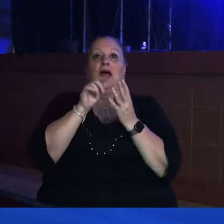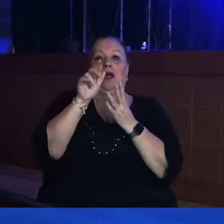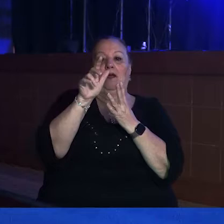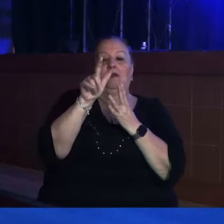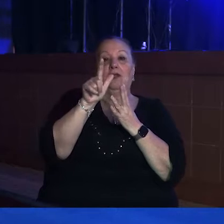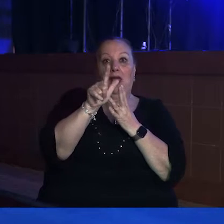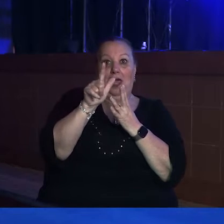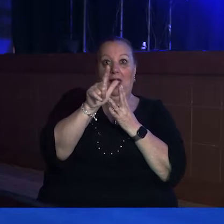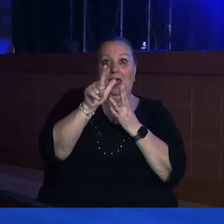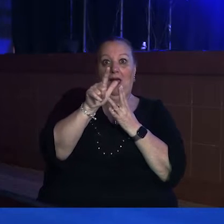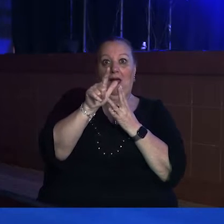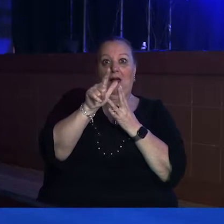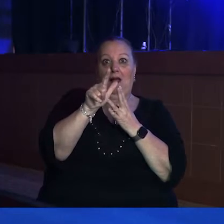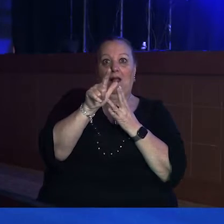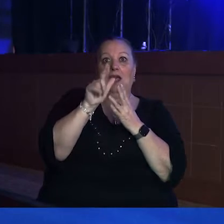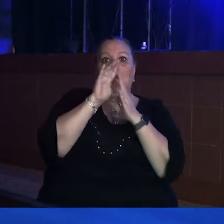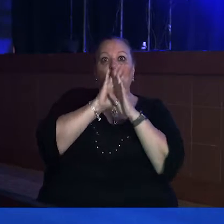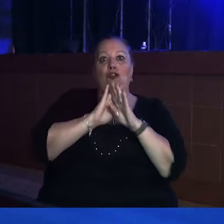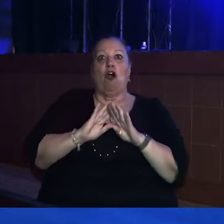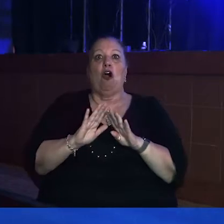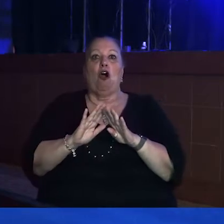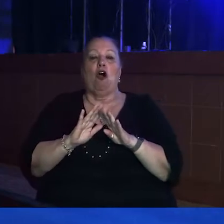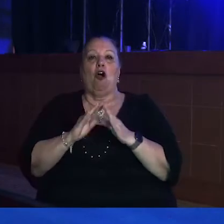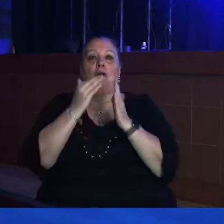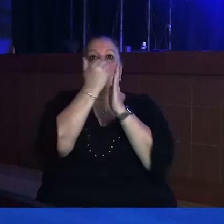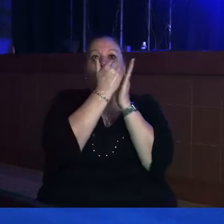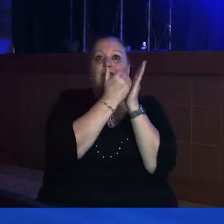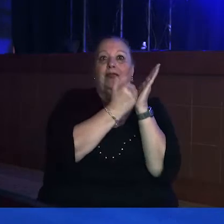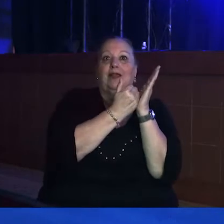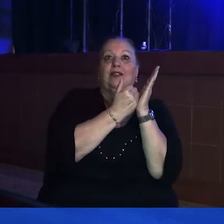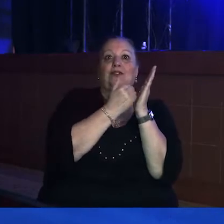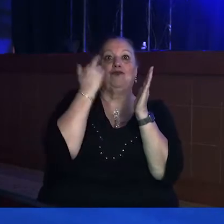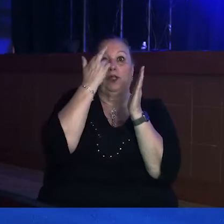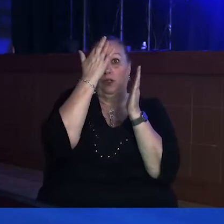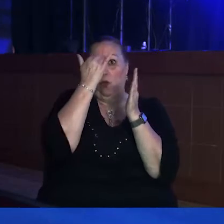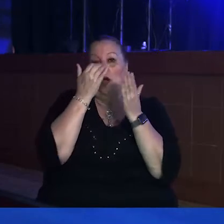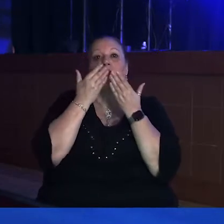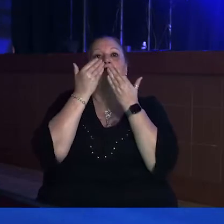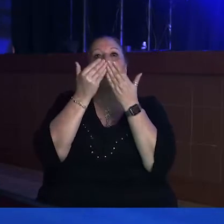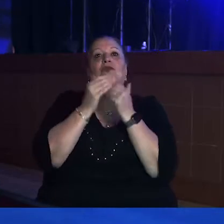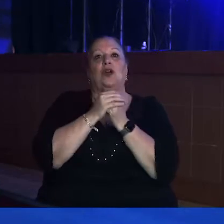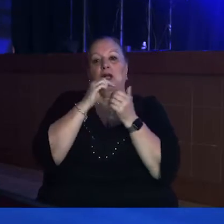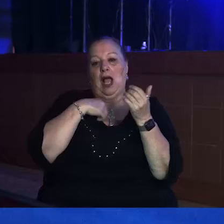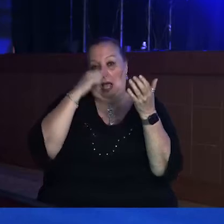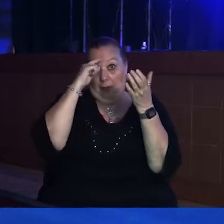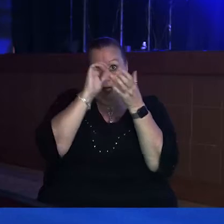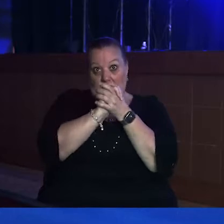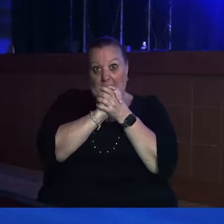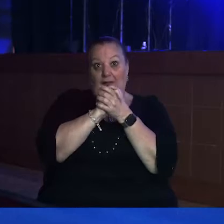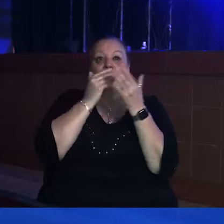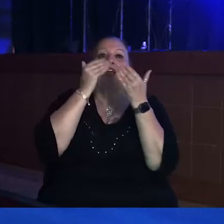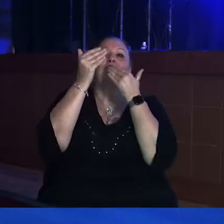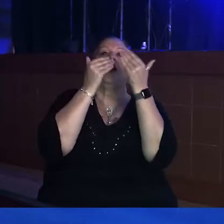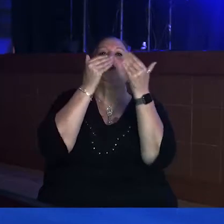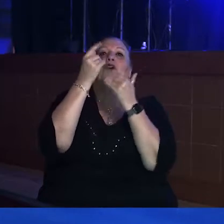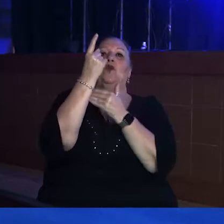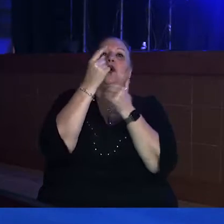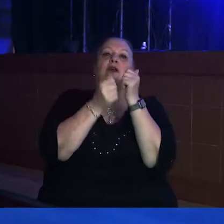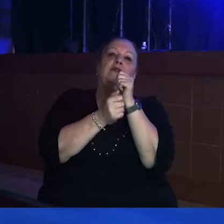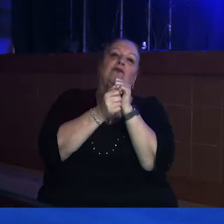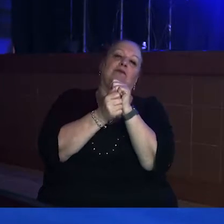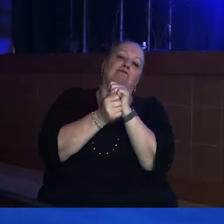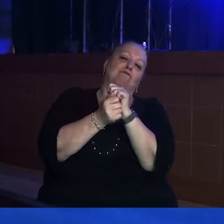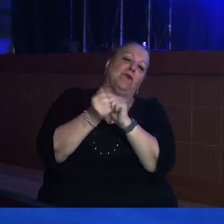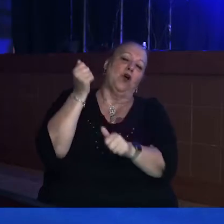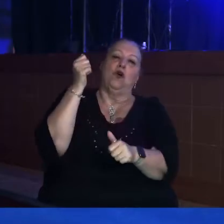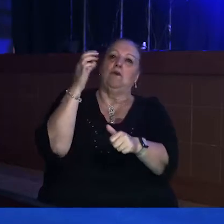word CALM. List what you're thankful for. I believe that gratitude is one of the most powerful weapons. We